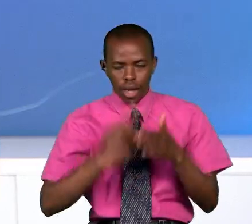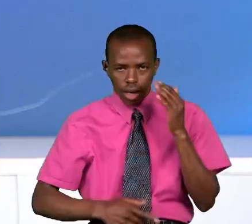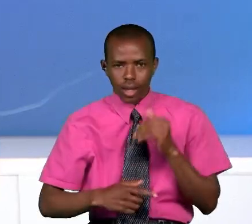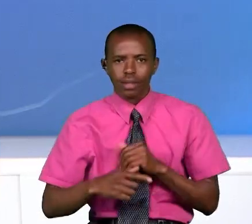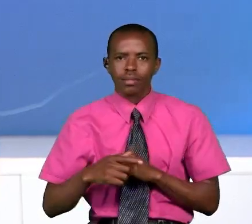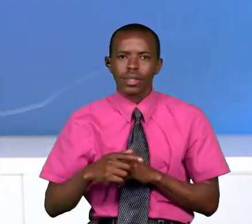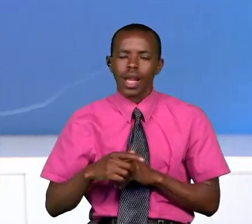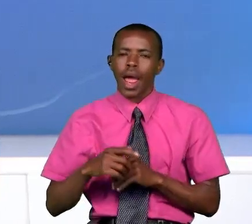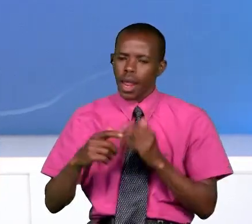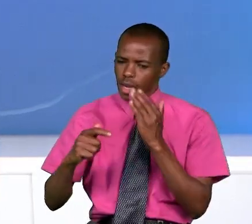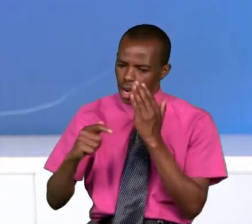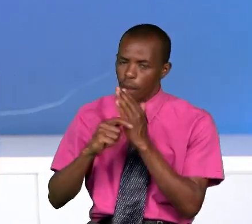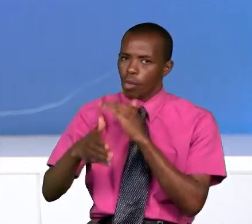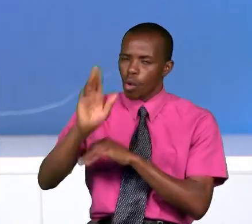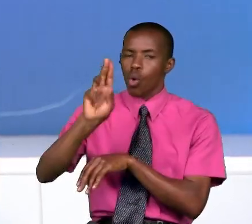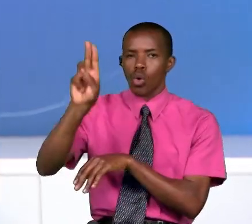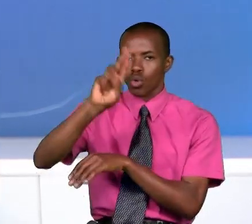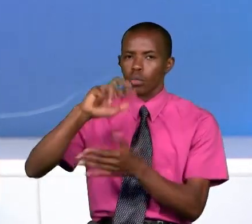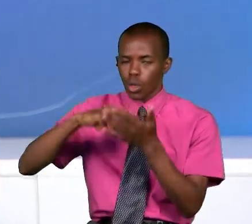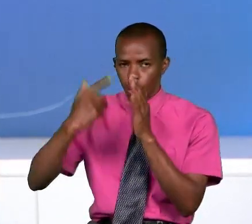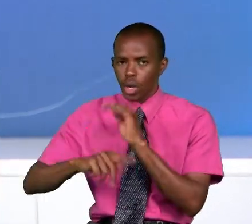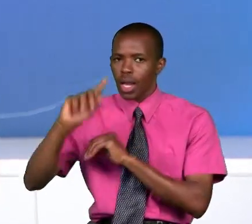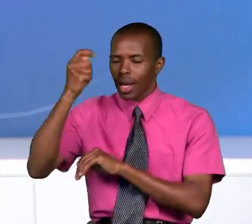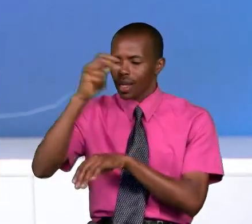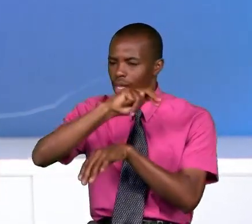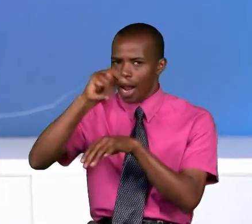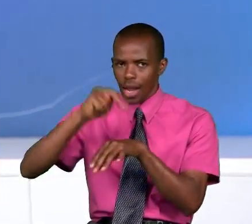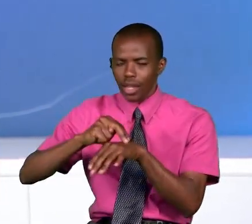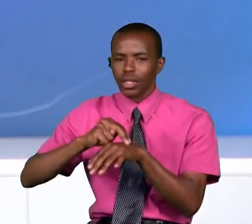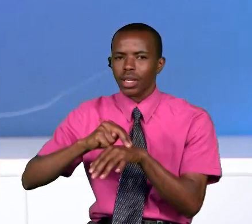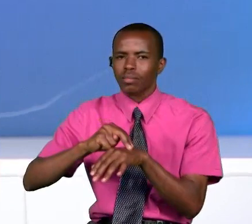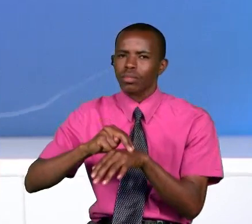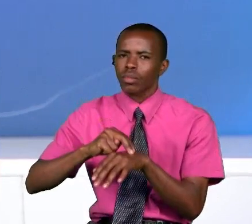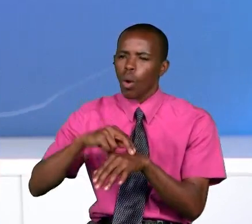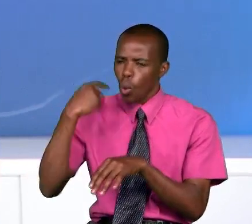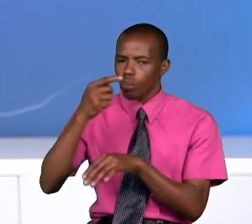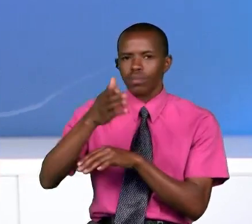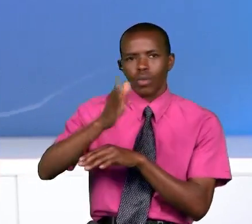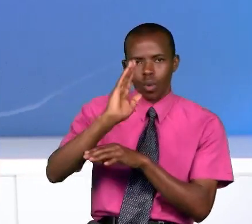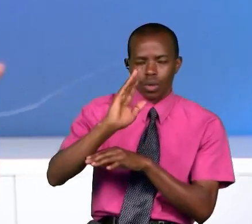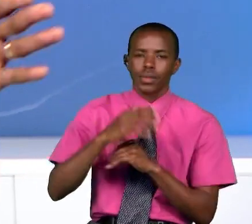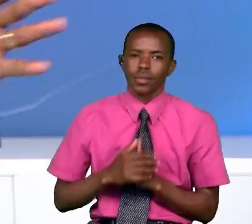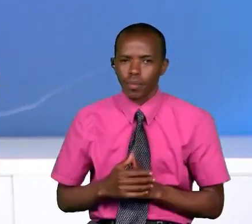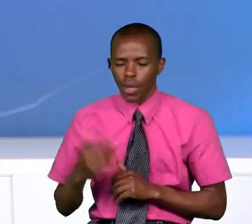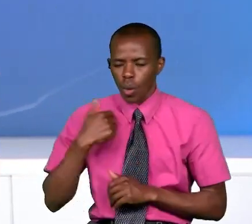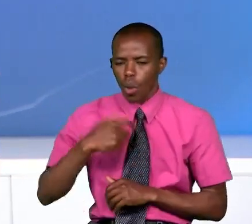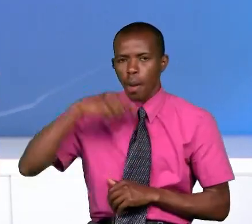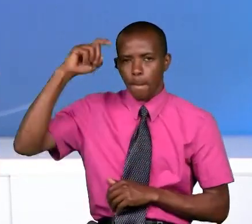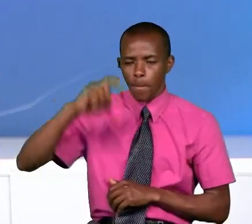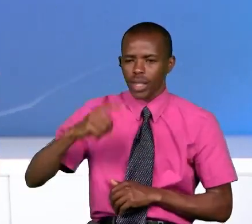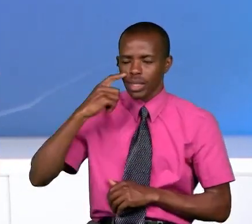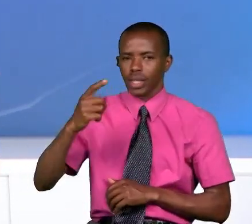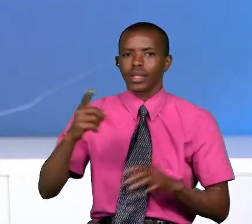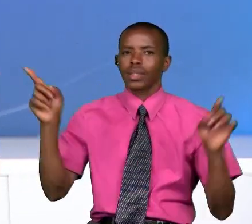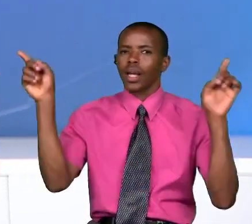and they use the name of God. So what do you tell us? Kenya is a nation that belongs to God. Mm. And at the end of the day, we have to see that coming into